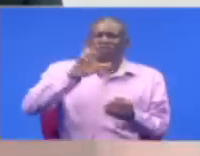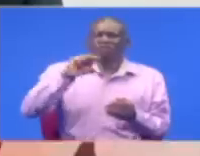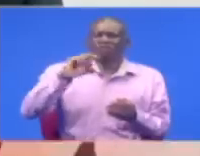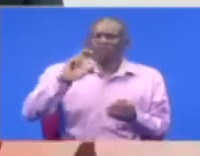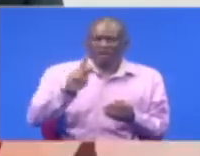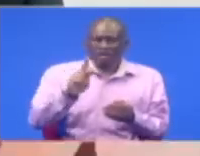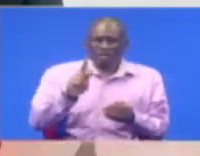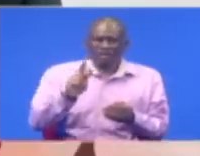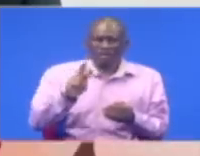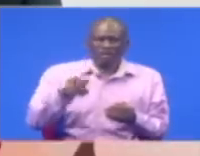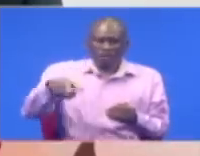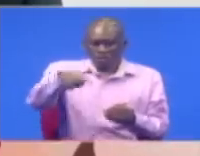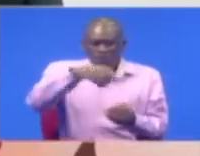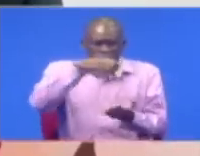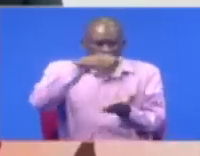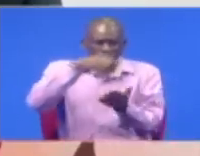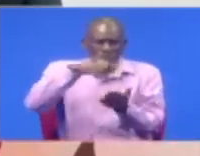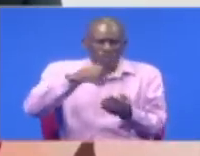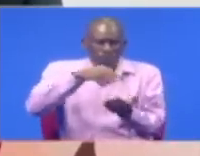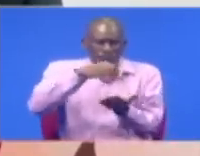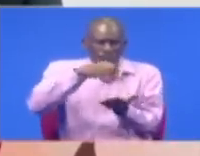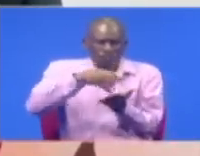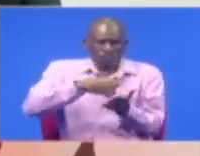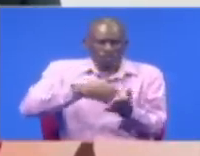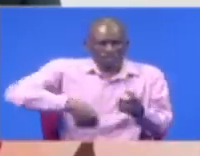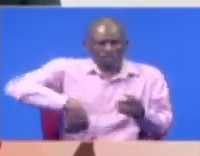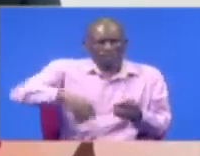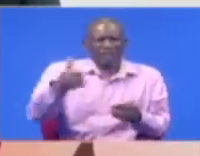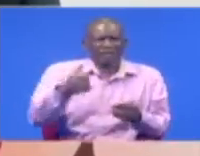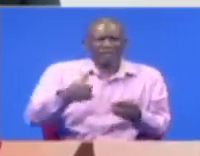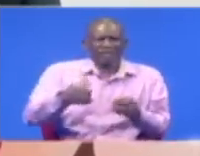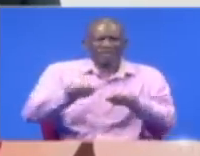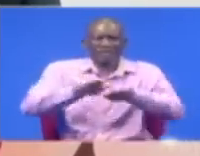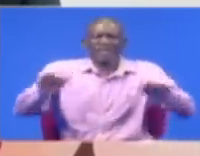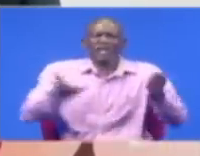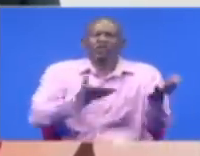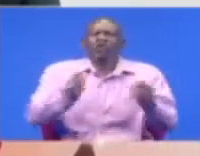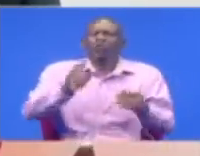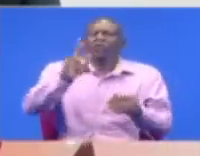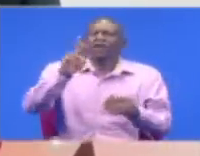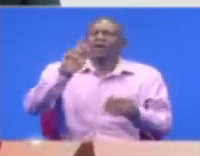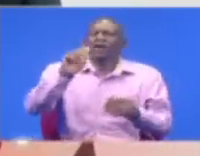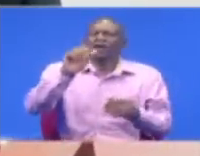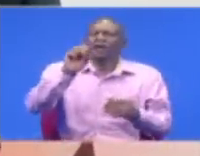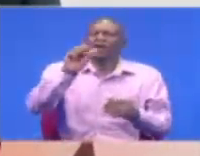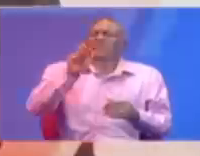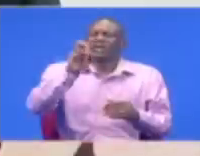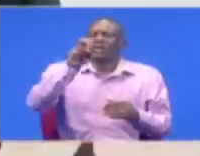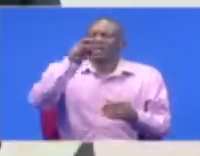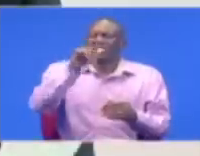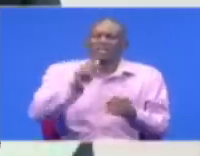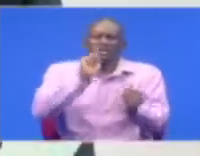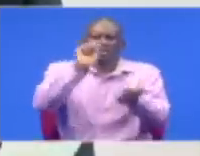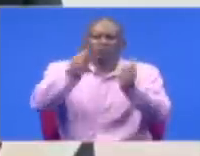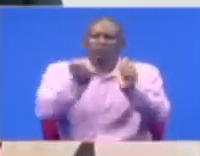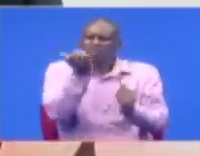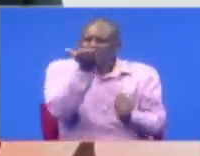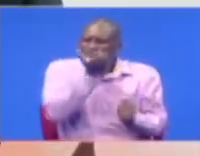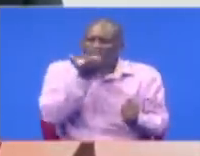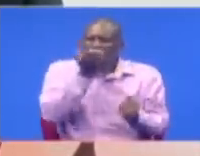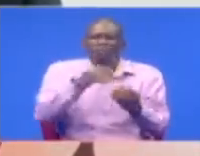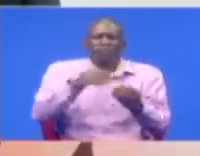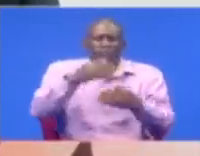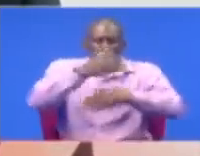with the acquisition of the land where Kasarani Sports Complex is constructed.